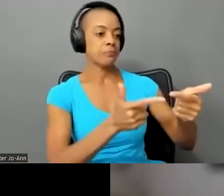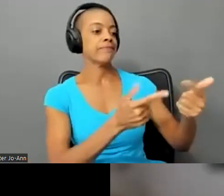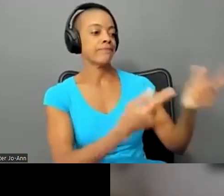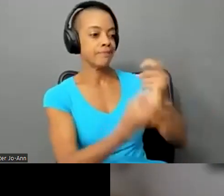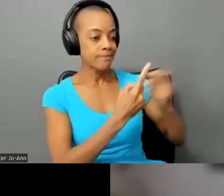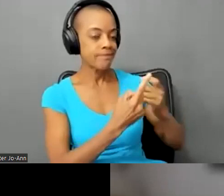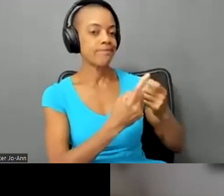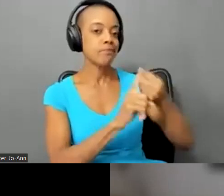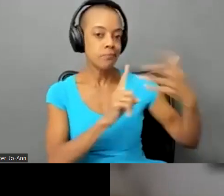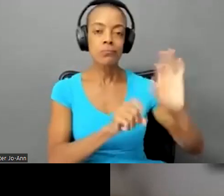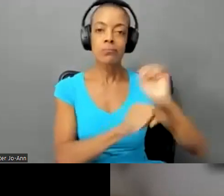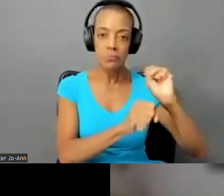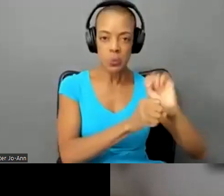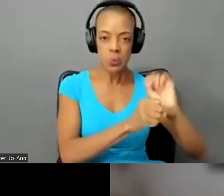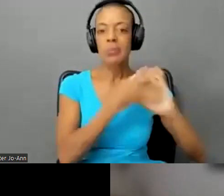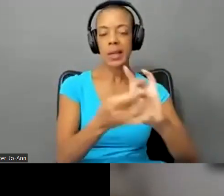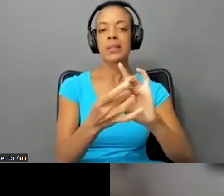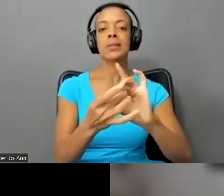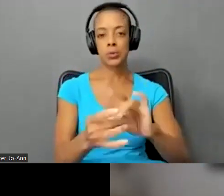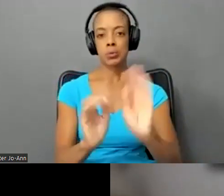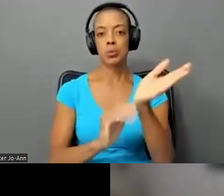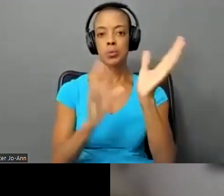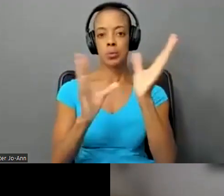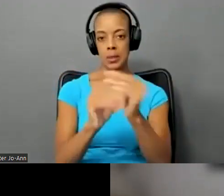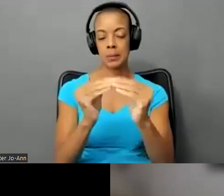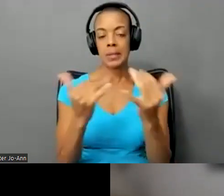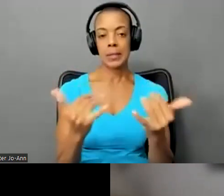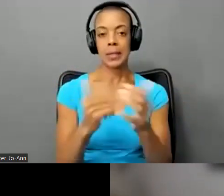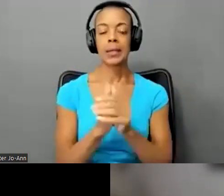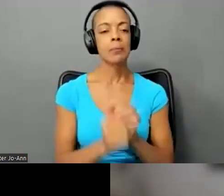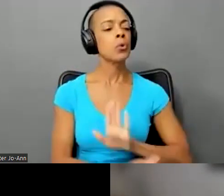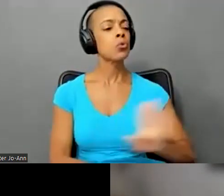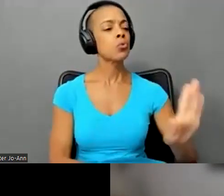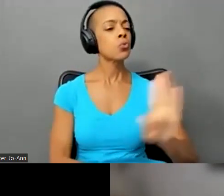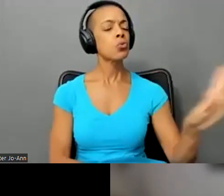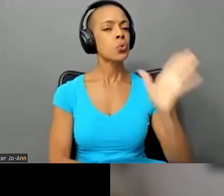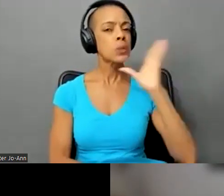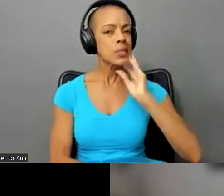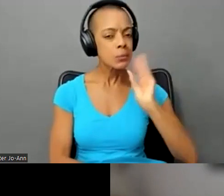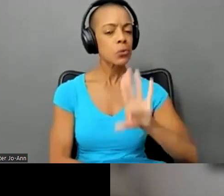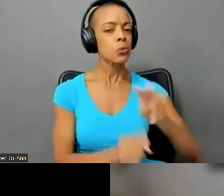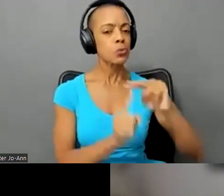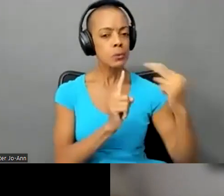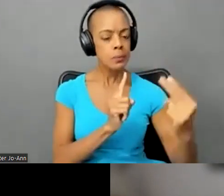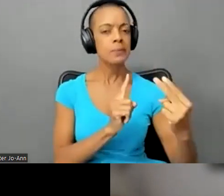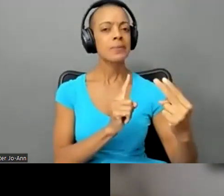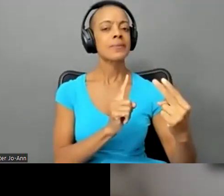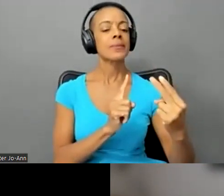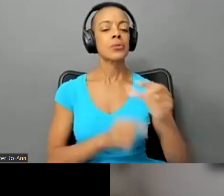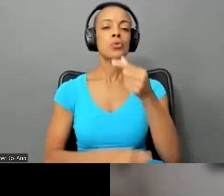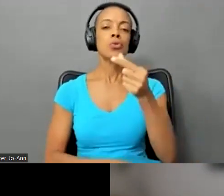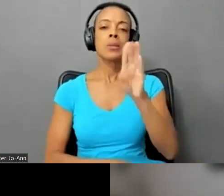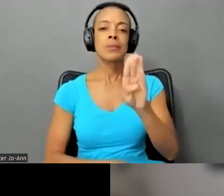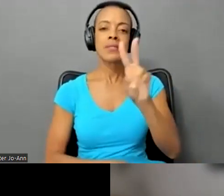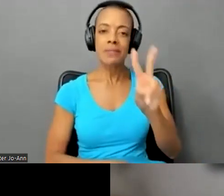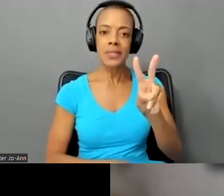to this webinar topic. We're wondering if you can share from your experience and your perspective, how is gender-based violence represented